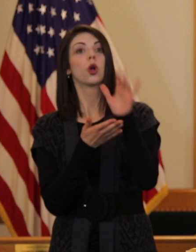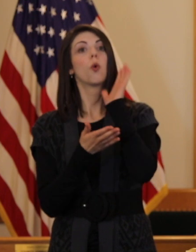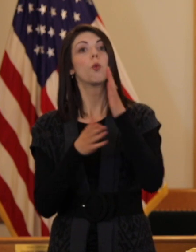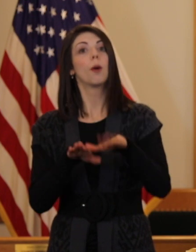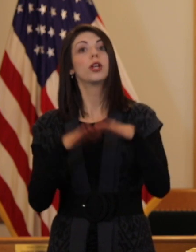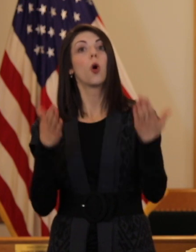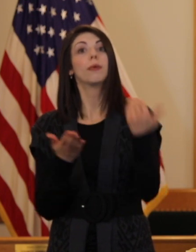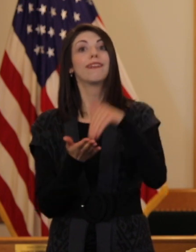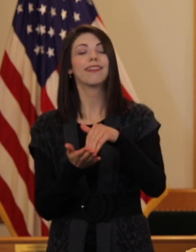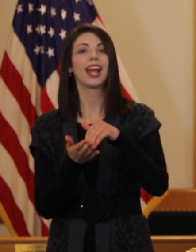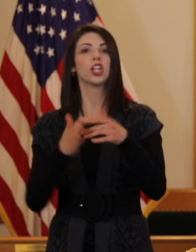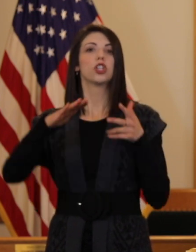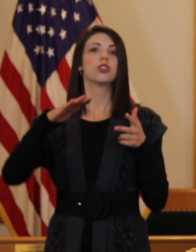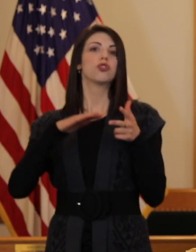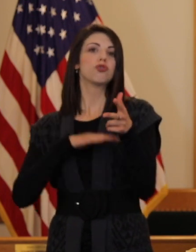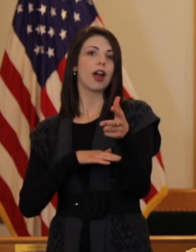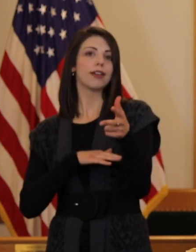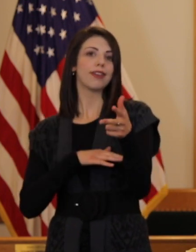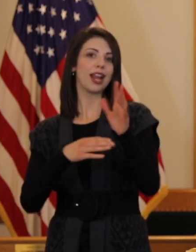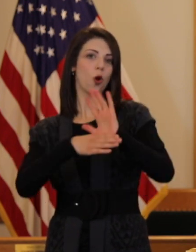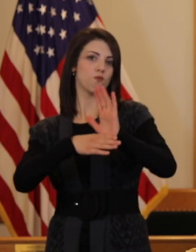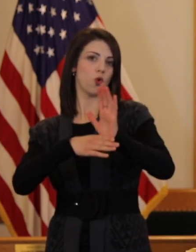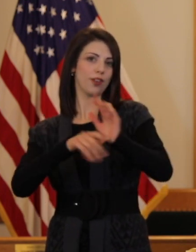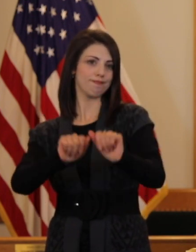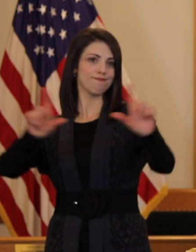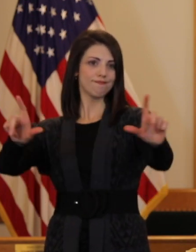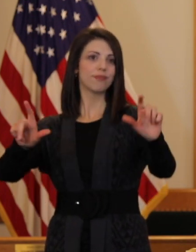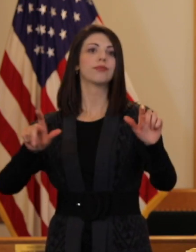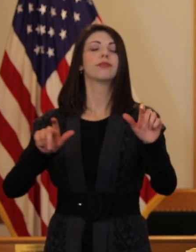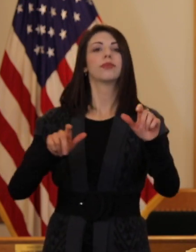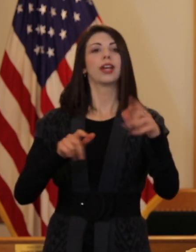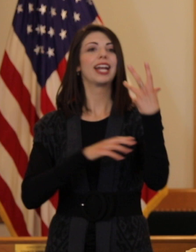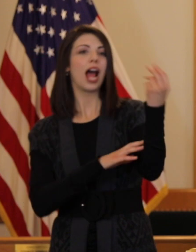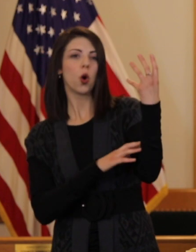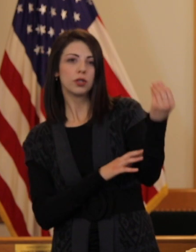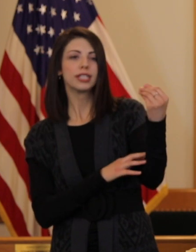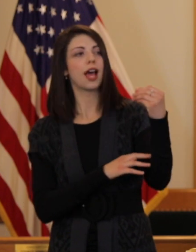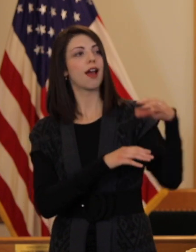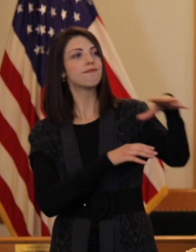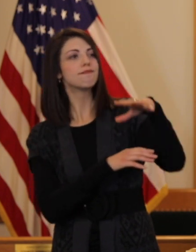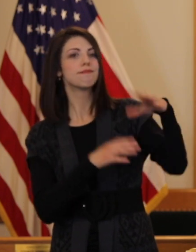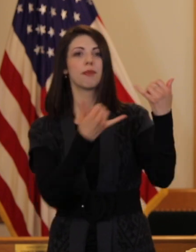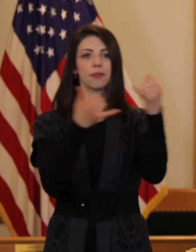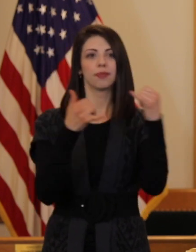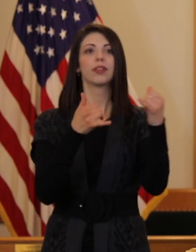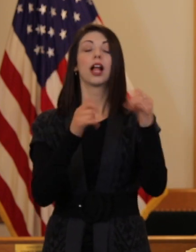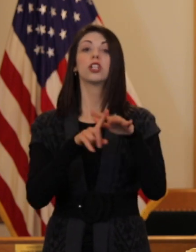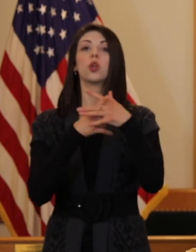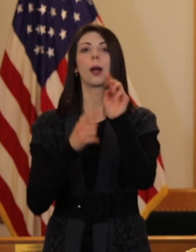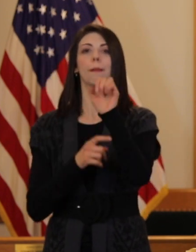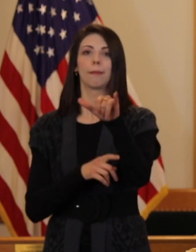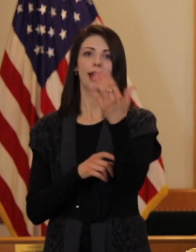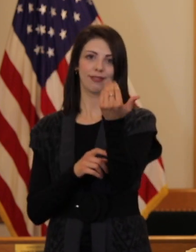drive-in movie theaters and some other low-risk businesses and recreational activities statewide on May 15th. In